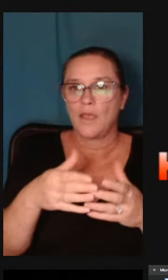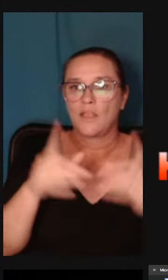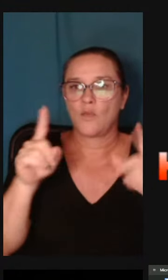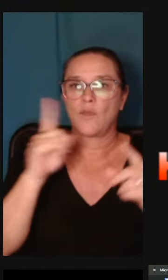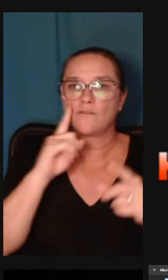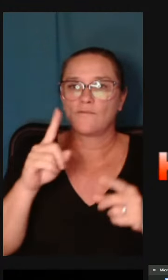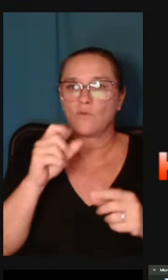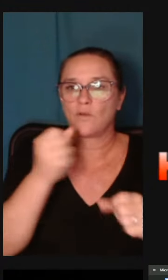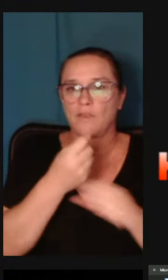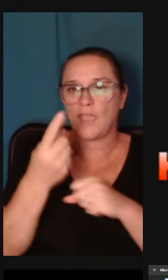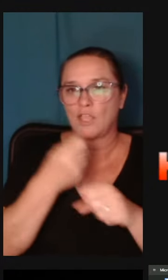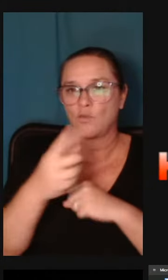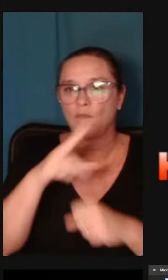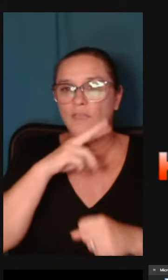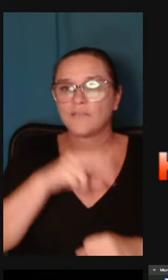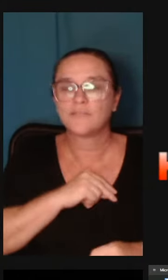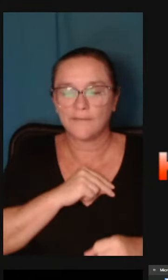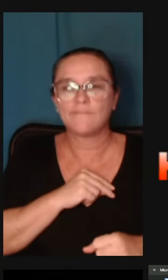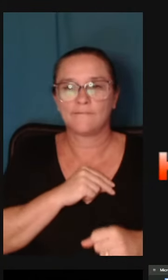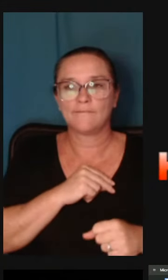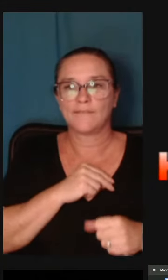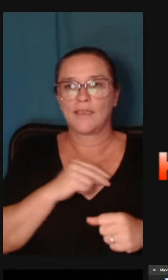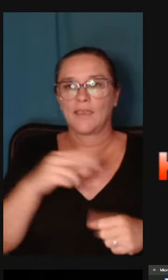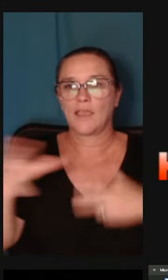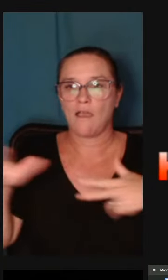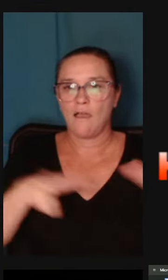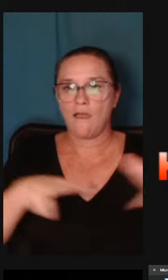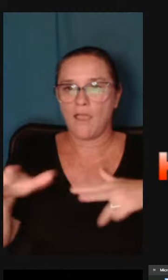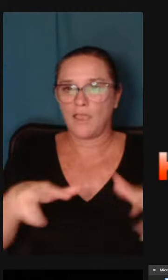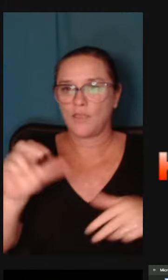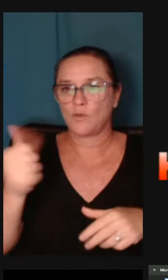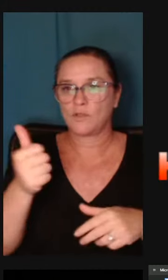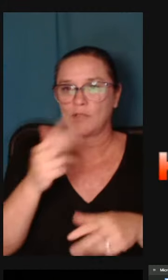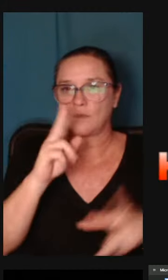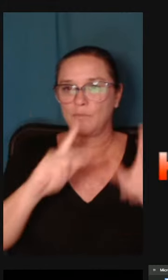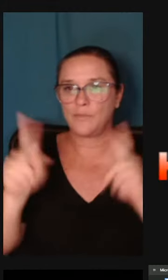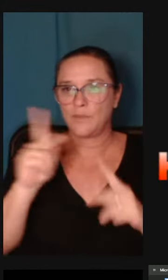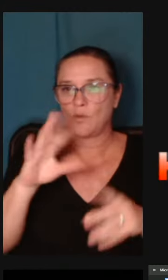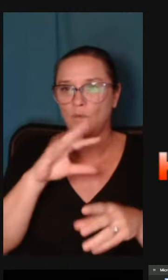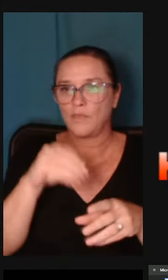hike. 10 people in a Boy Scout troop